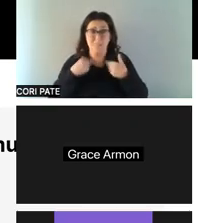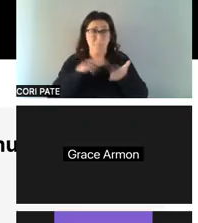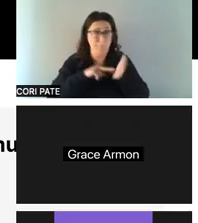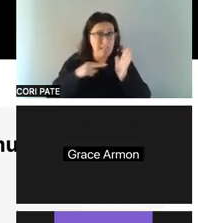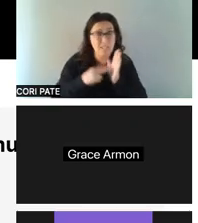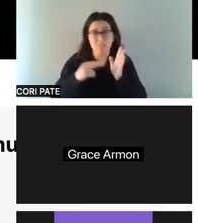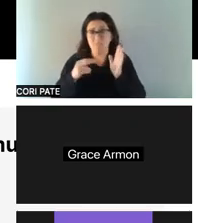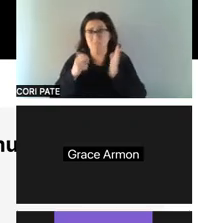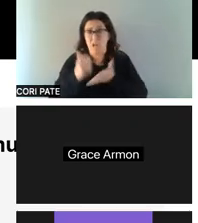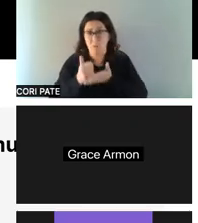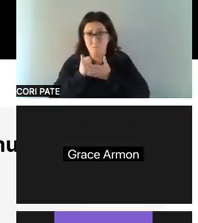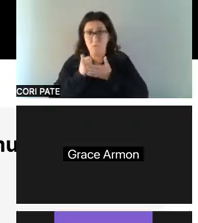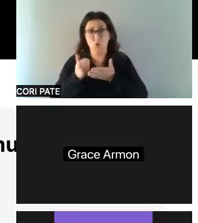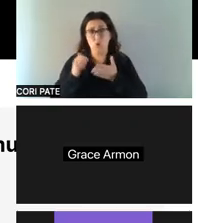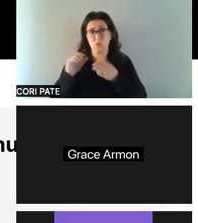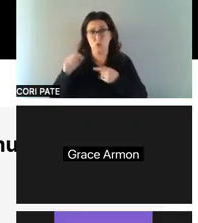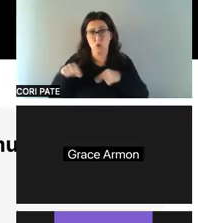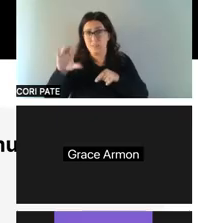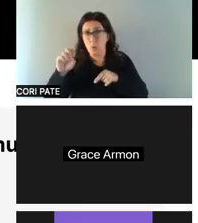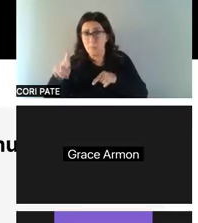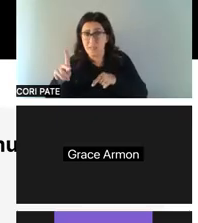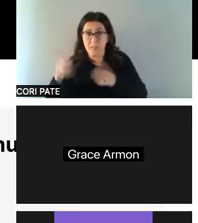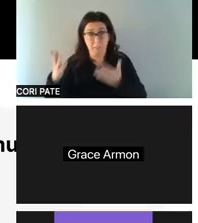practices, what you want to see more of.